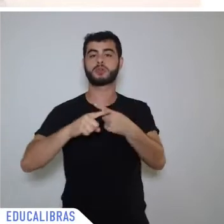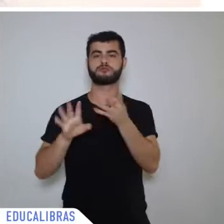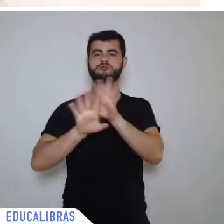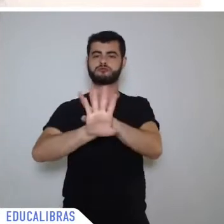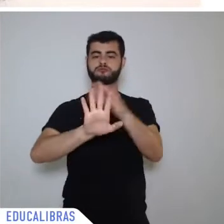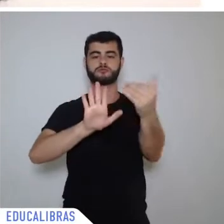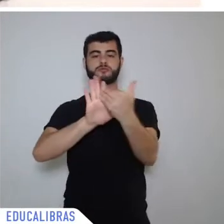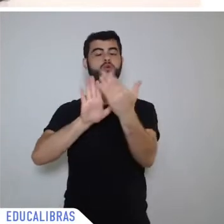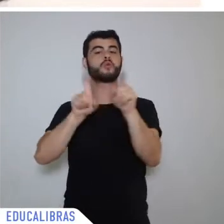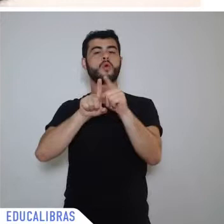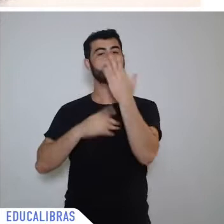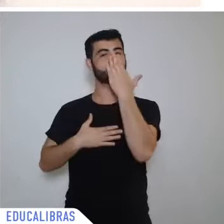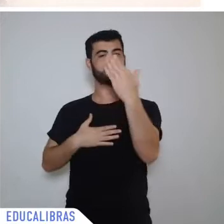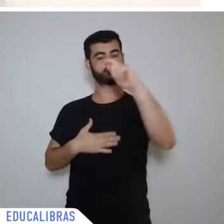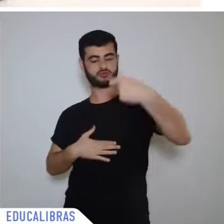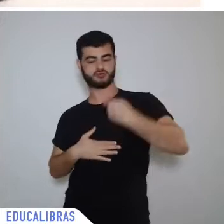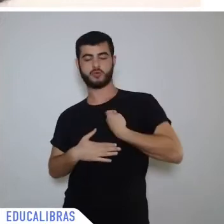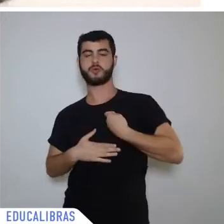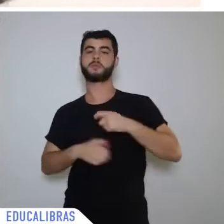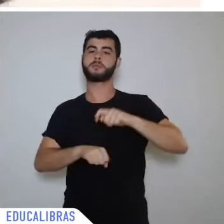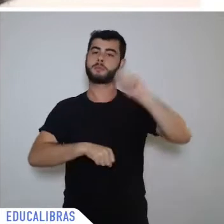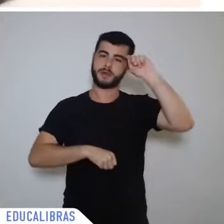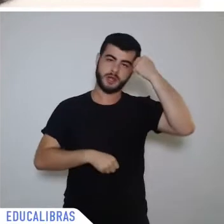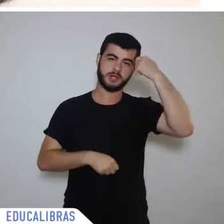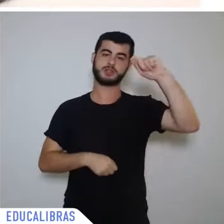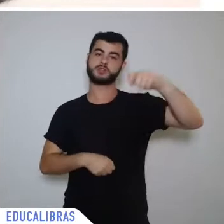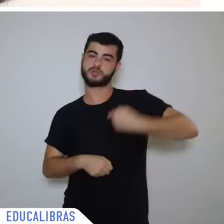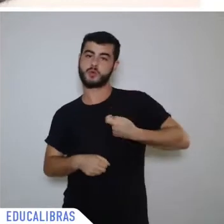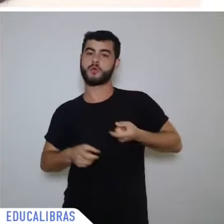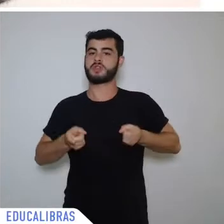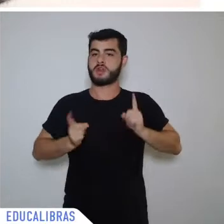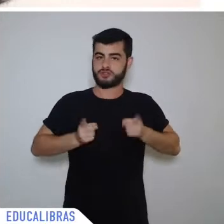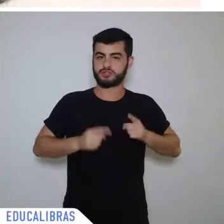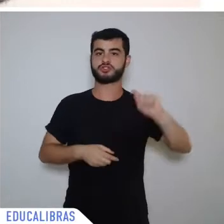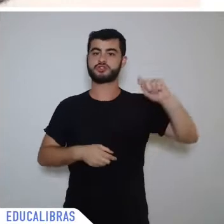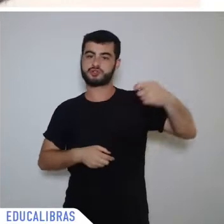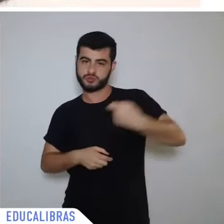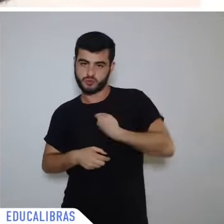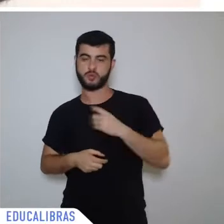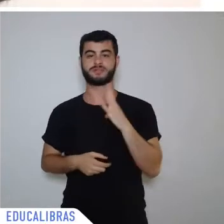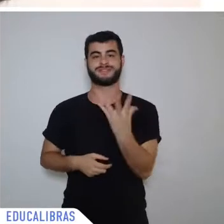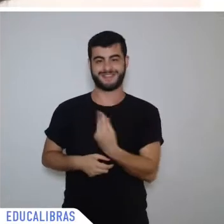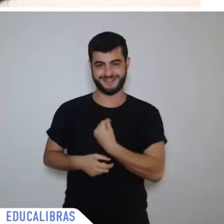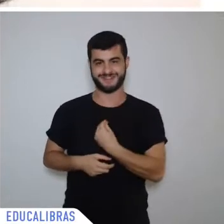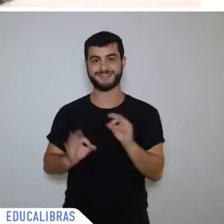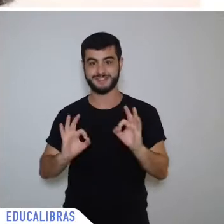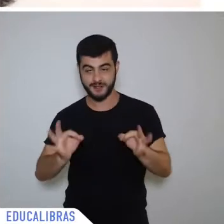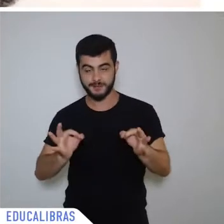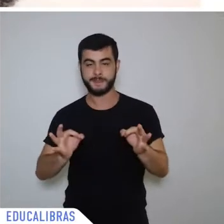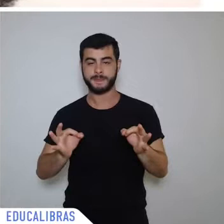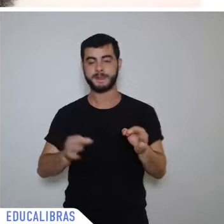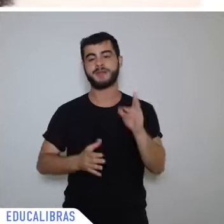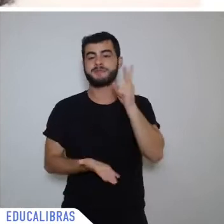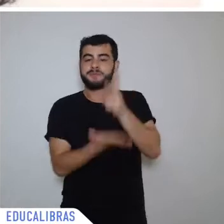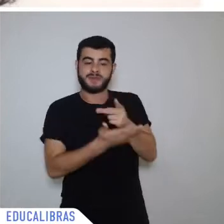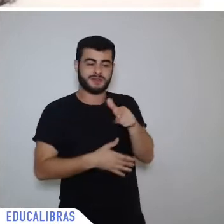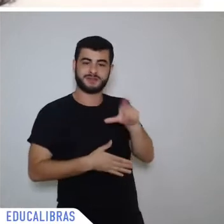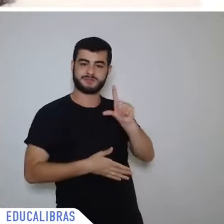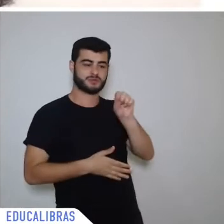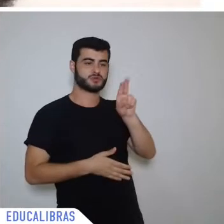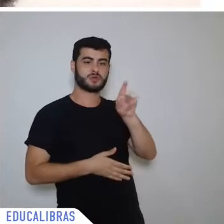tested from the moment we are marked as Black, as transvestites, or as